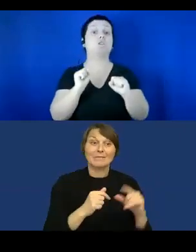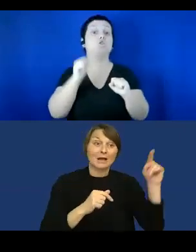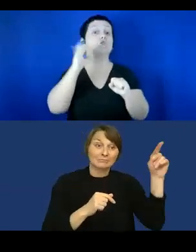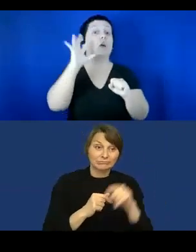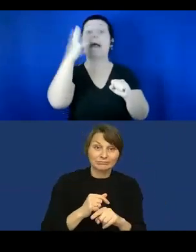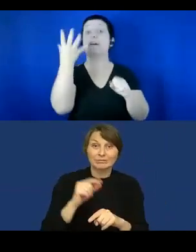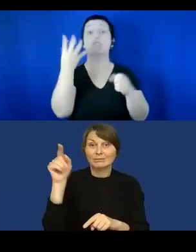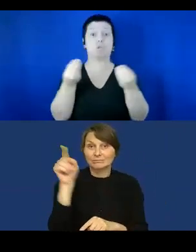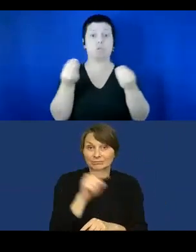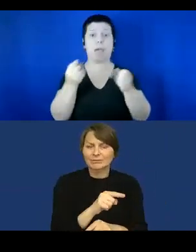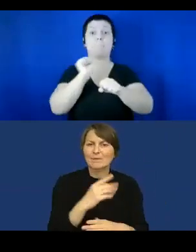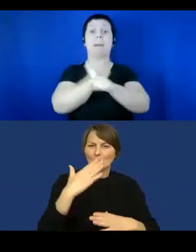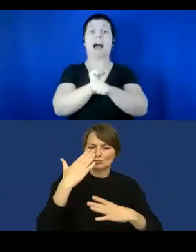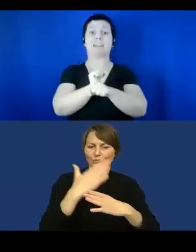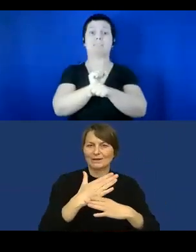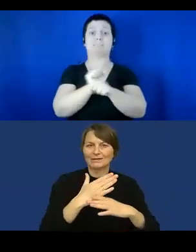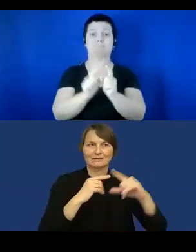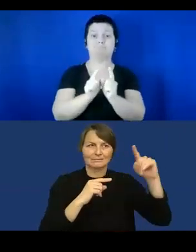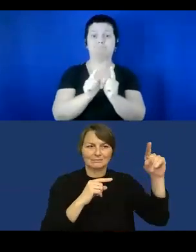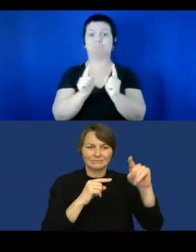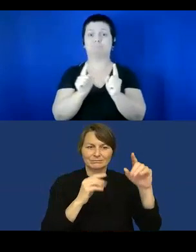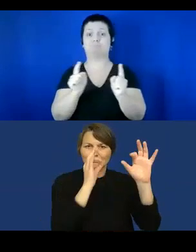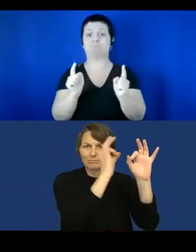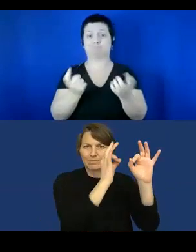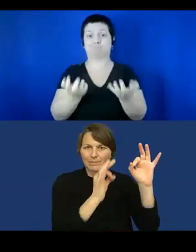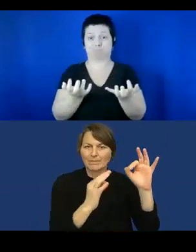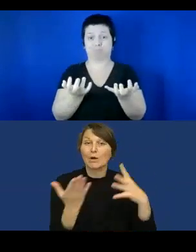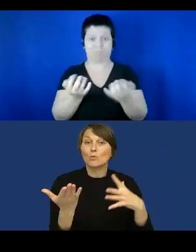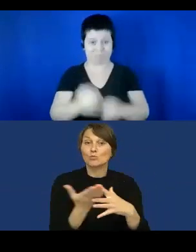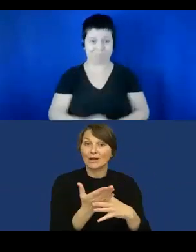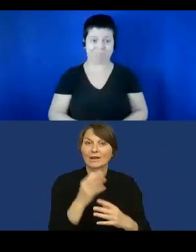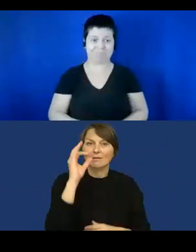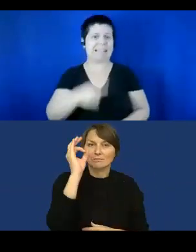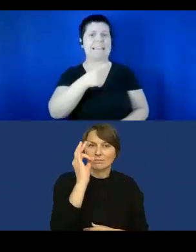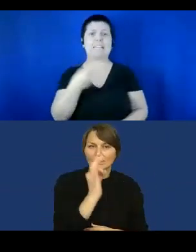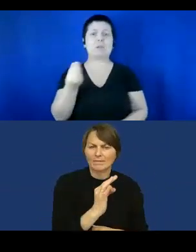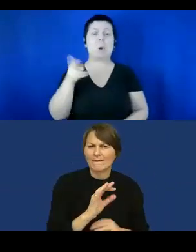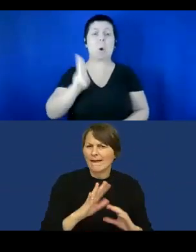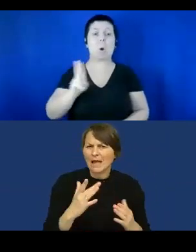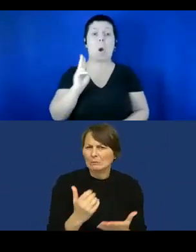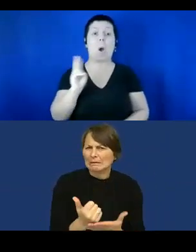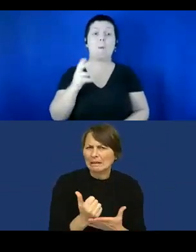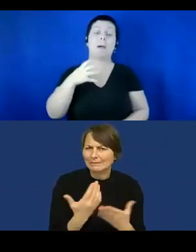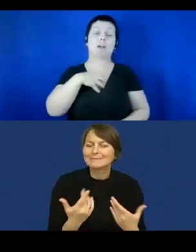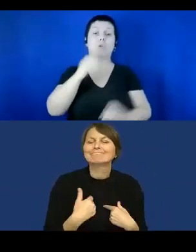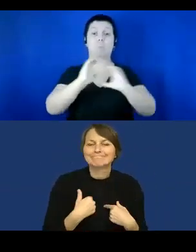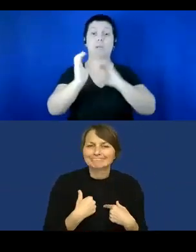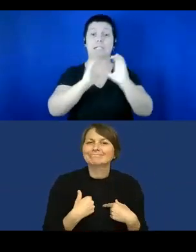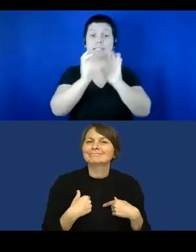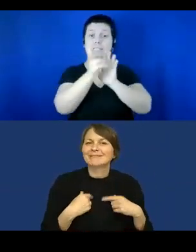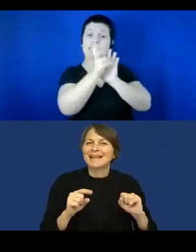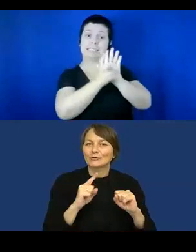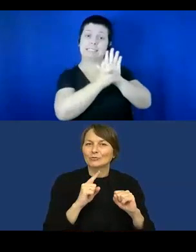is this useful? This can be useful to send social haptic communication via vibration.